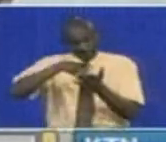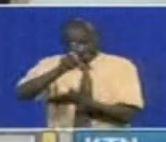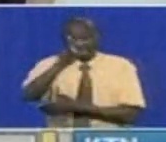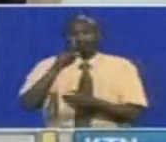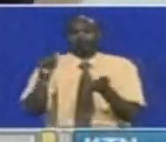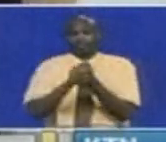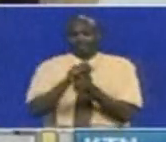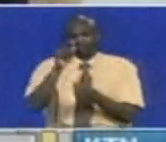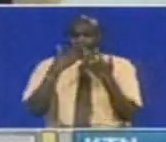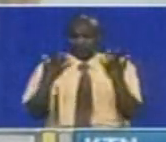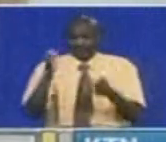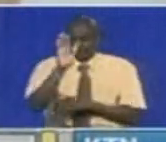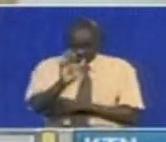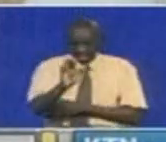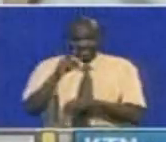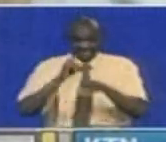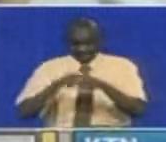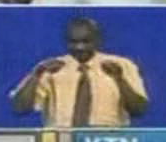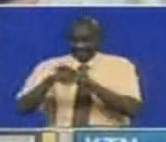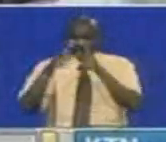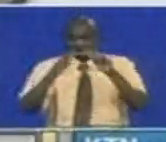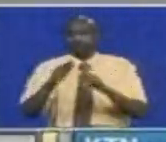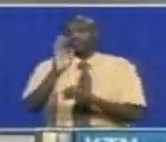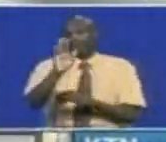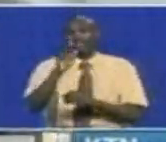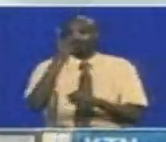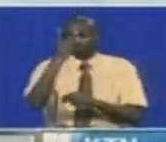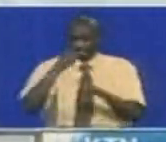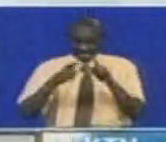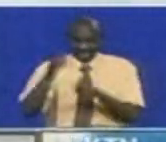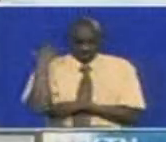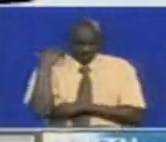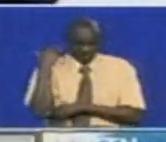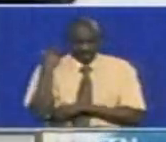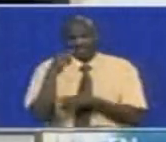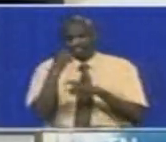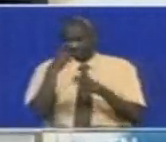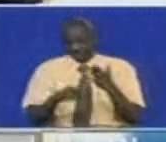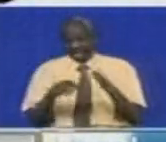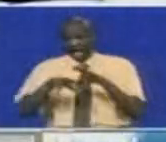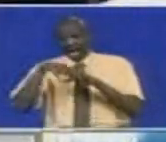damage to his property in a raid on his home 2 years ago. Ironically, it's